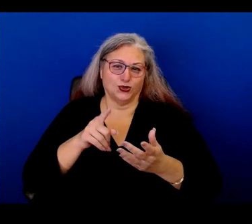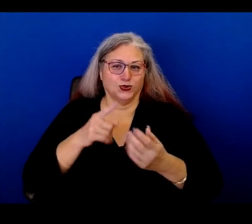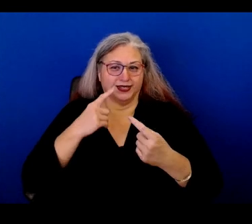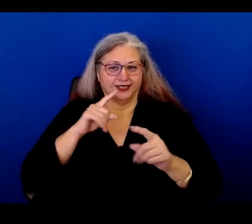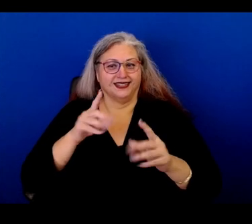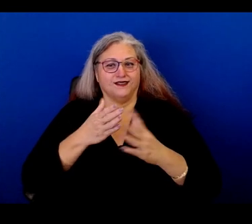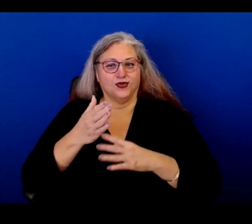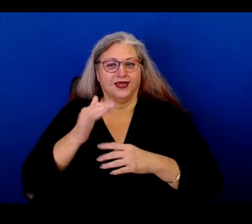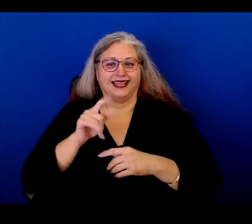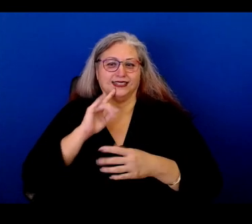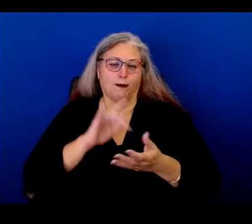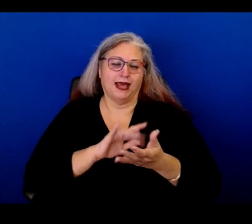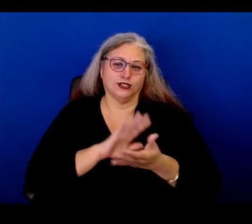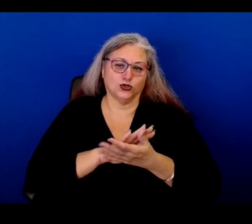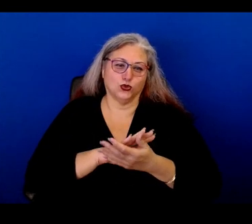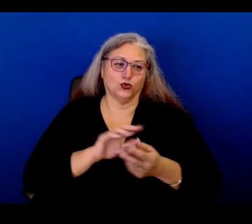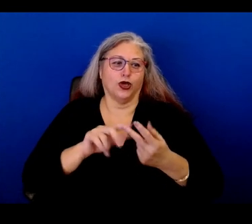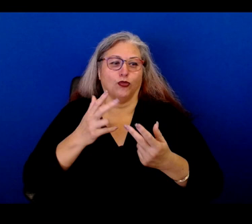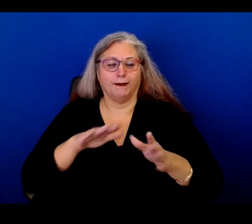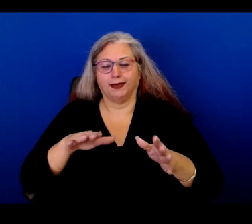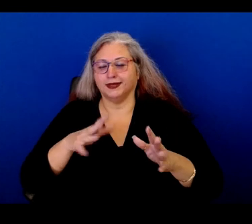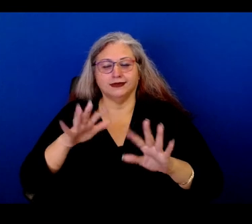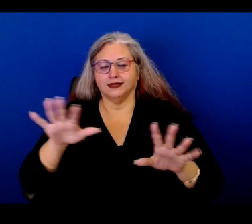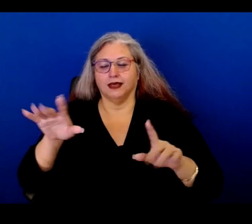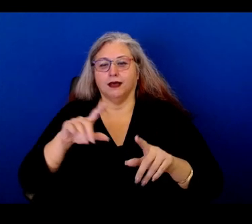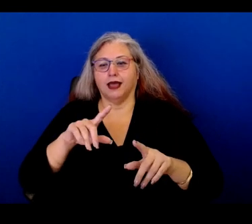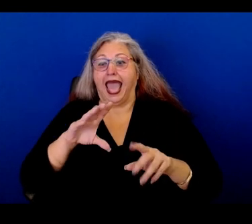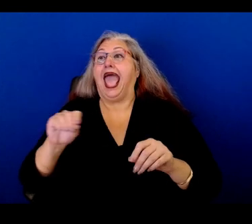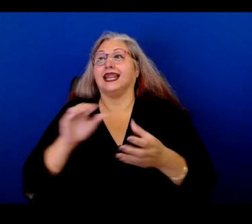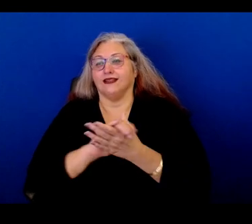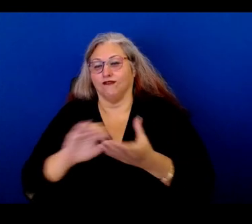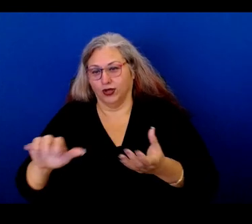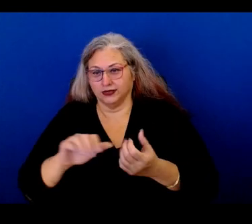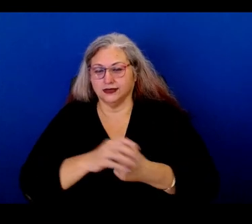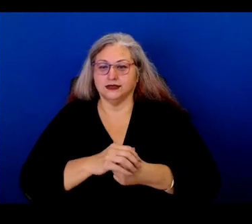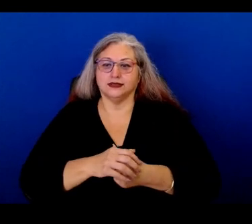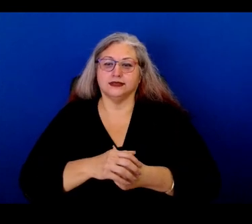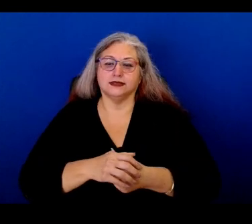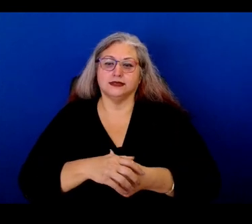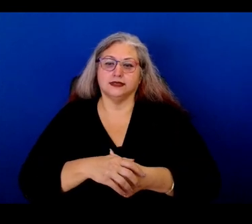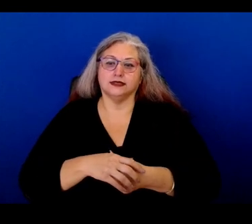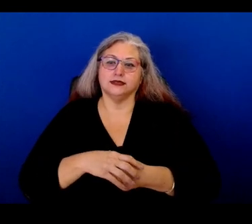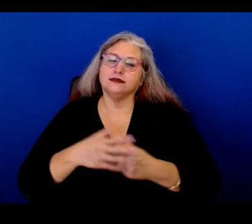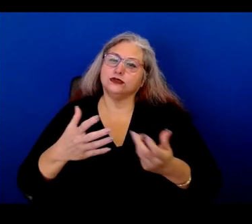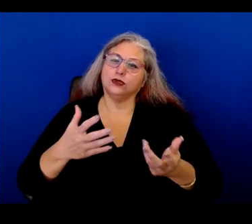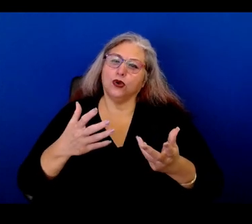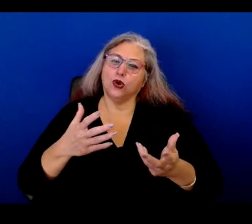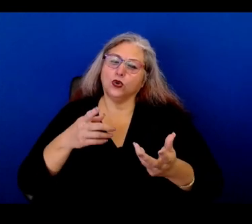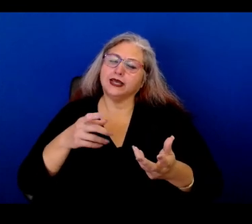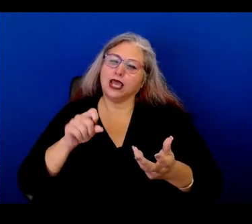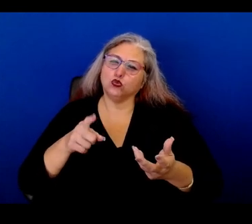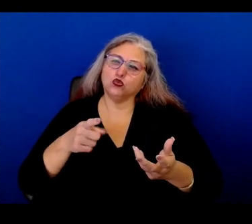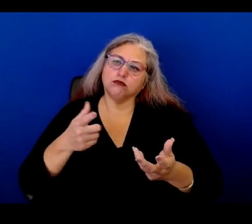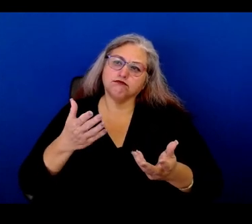the medical school, the three babies, the whatever, you know, it's like, okay, and a divorce. And so can you tell